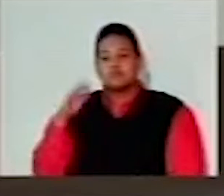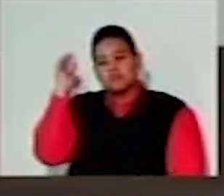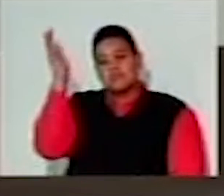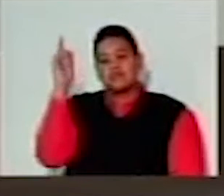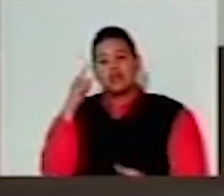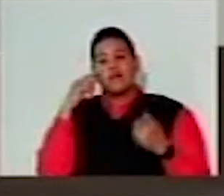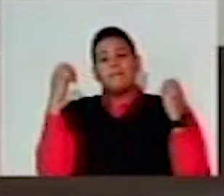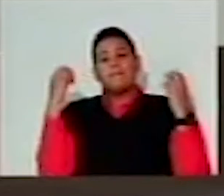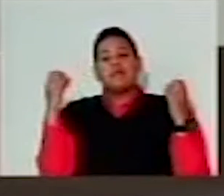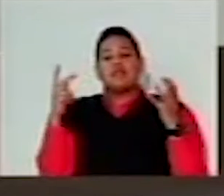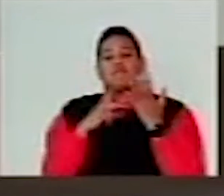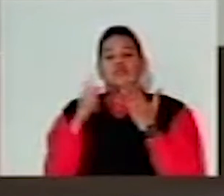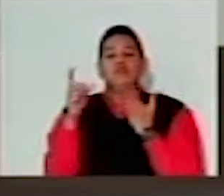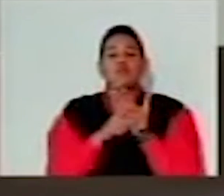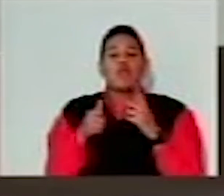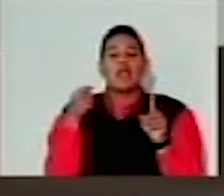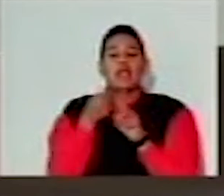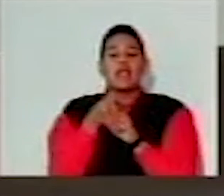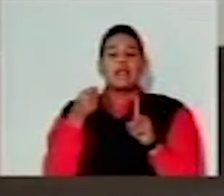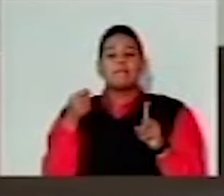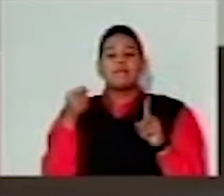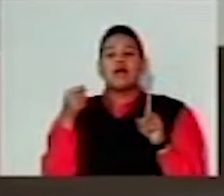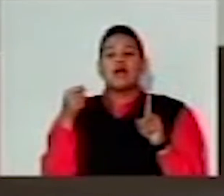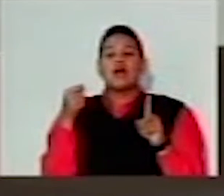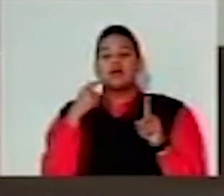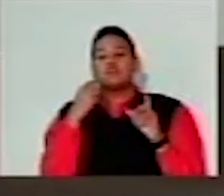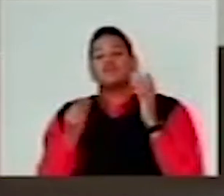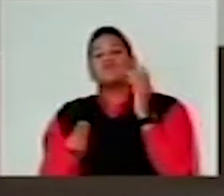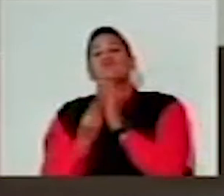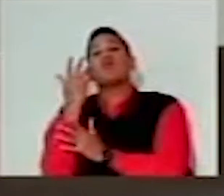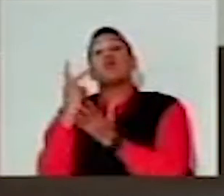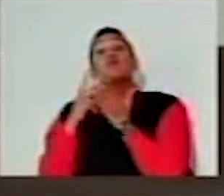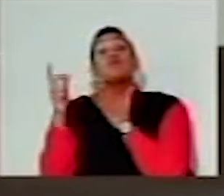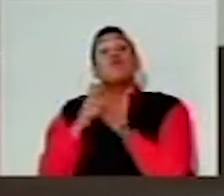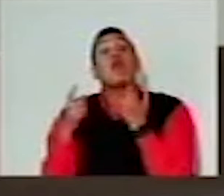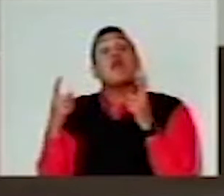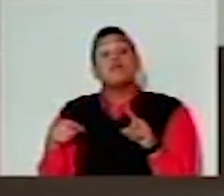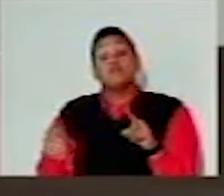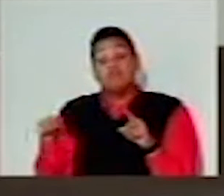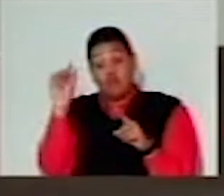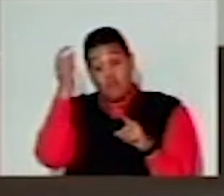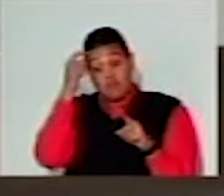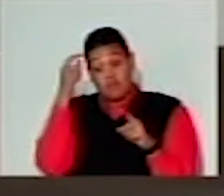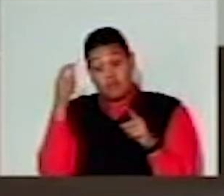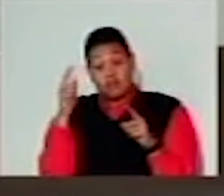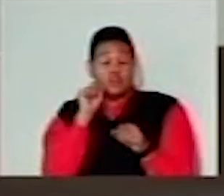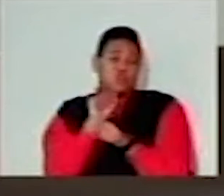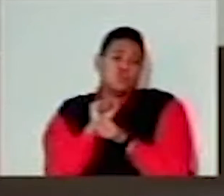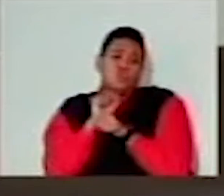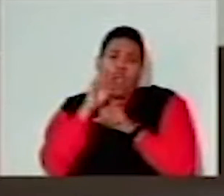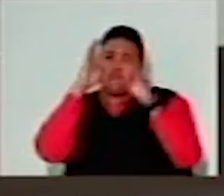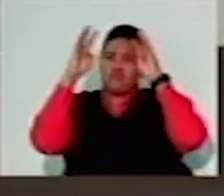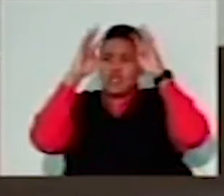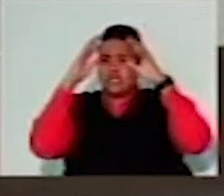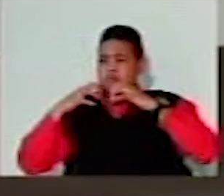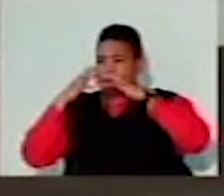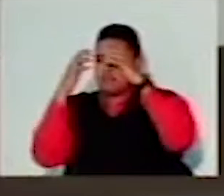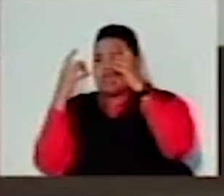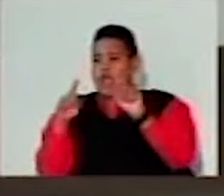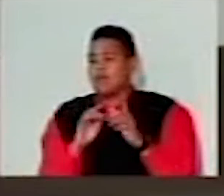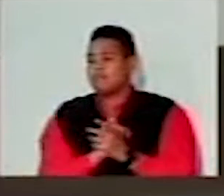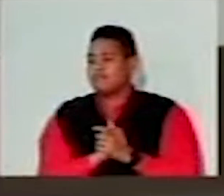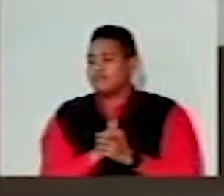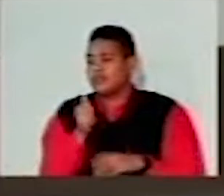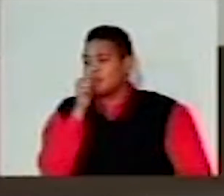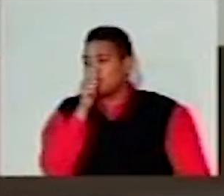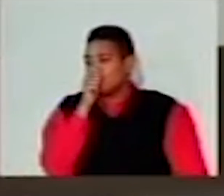programs impact on the growth program of this government and also for job creation. The priority